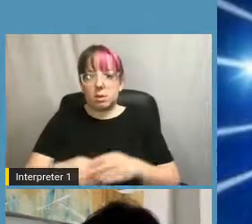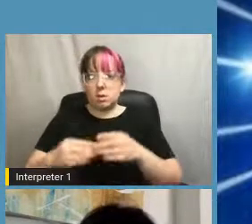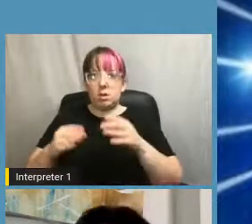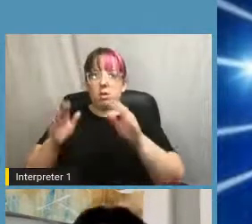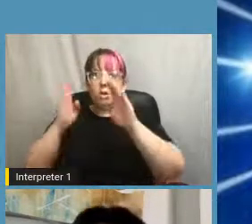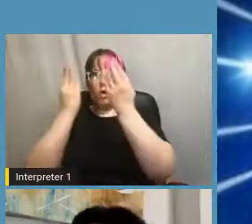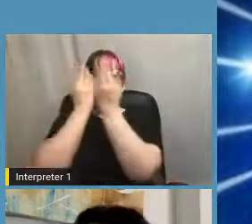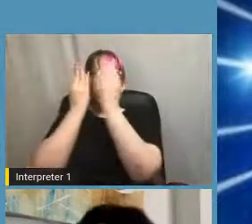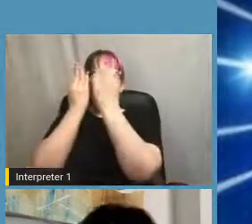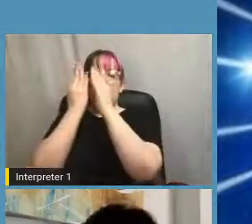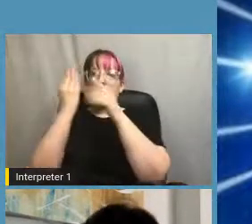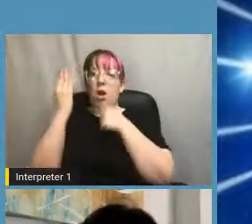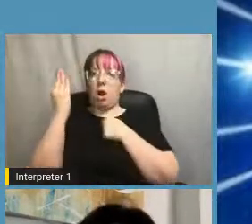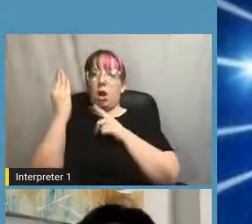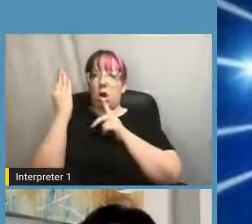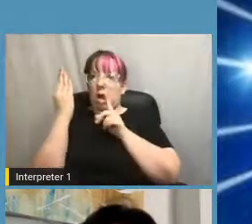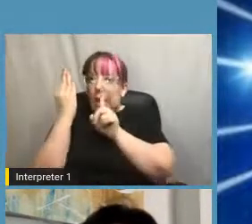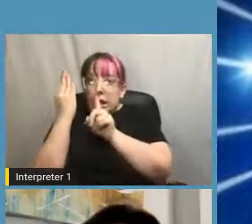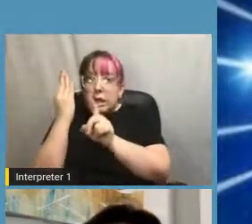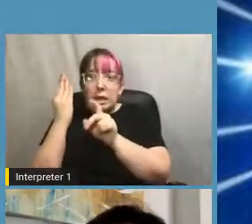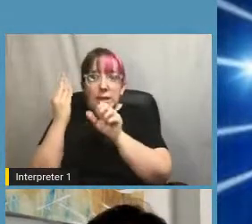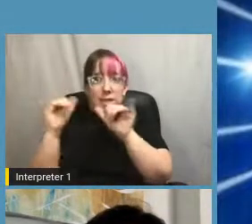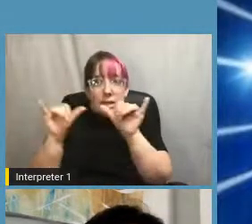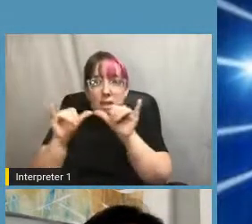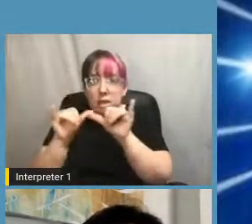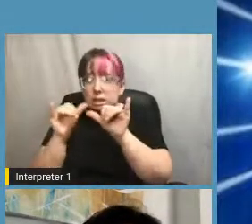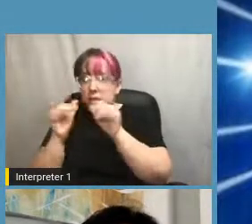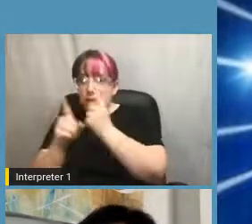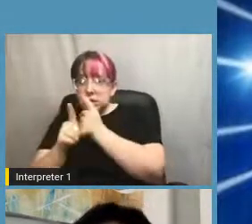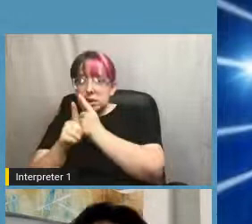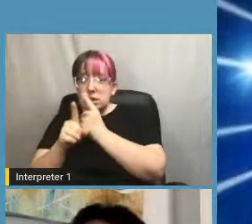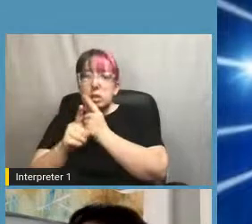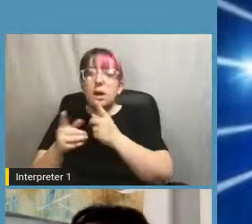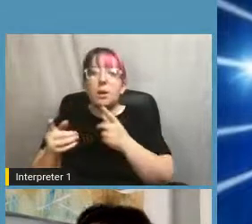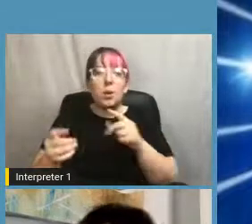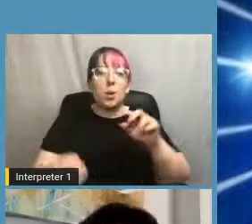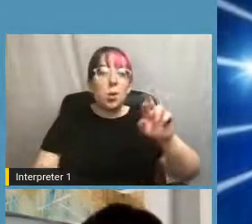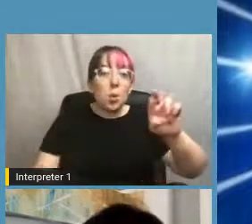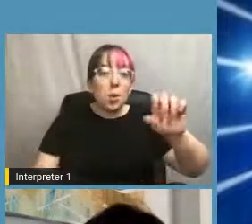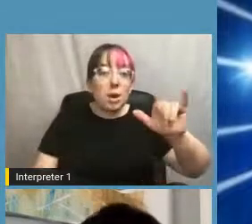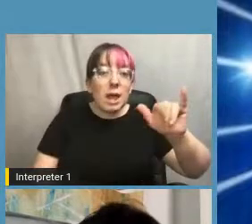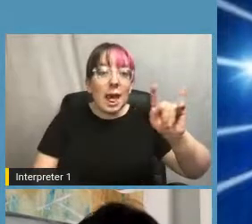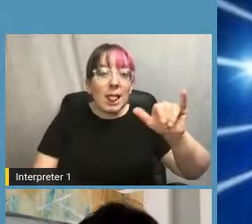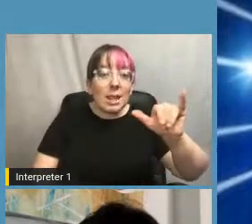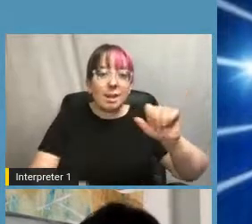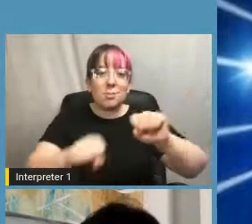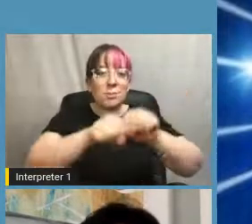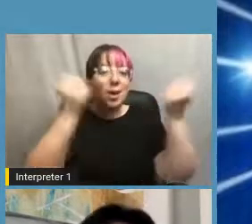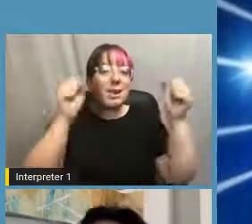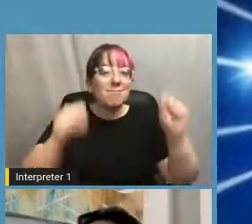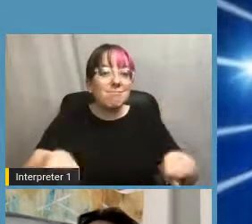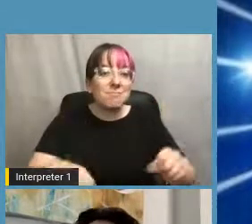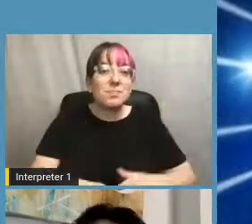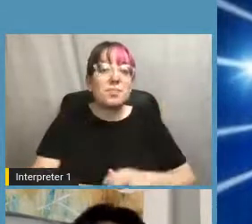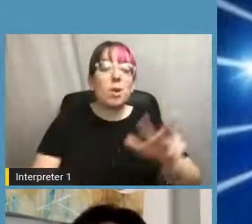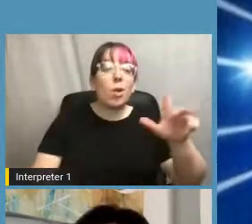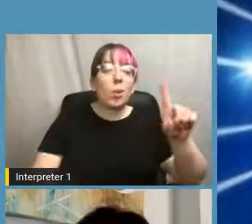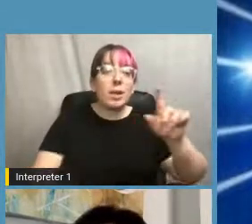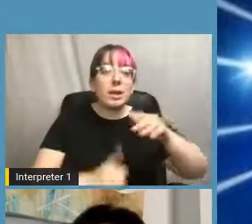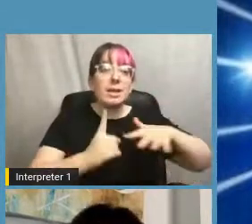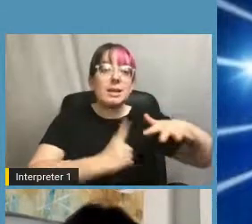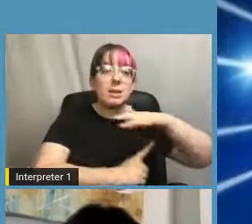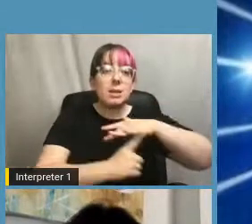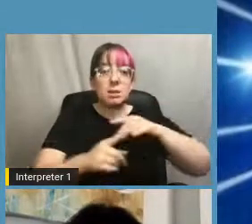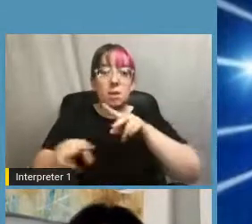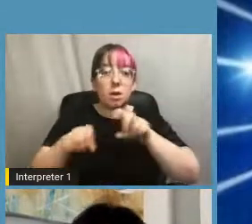right? And one of the things is that you can break reality. Meaning, when you do a recreation of a 3D space, you don't